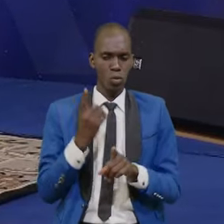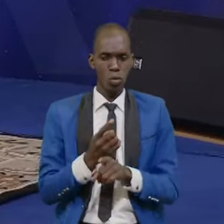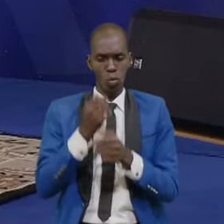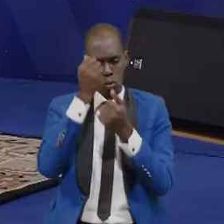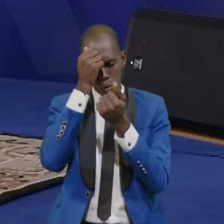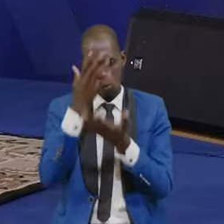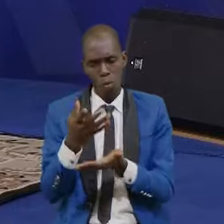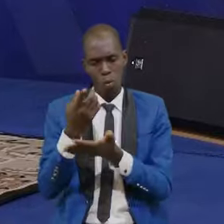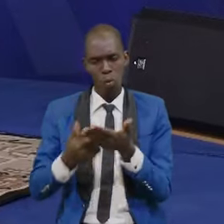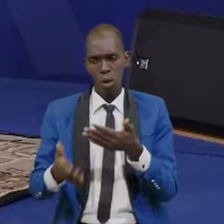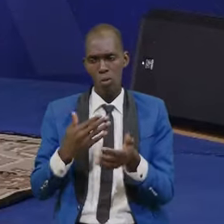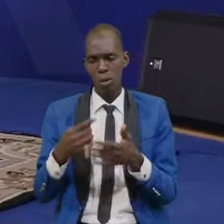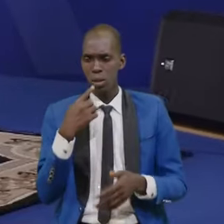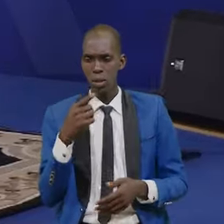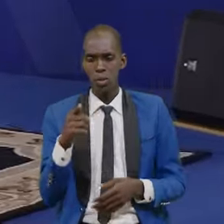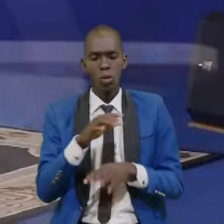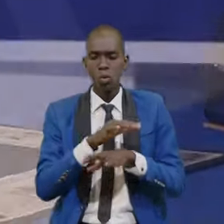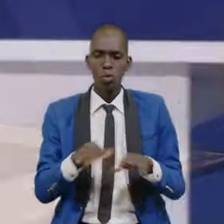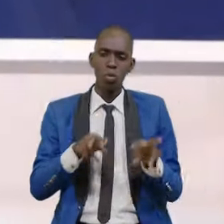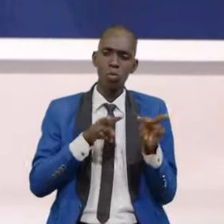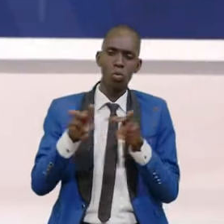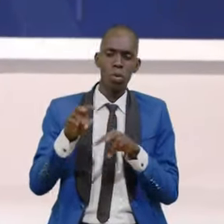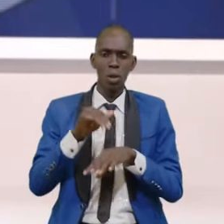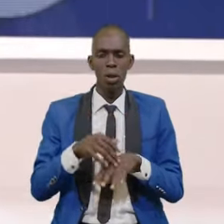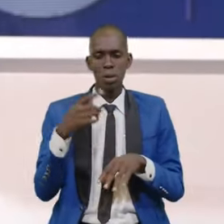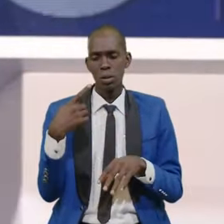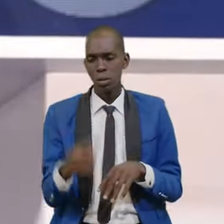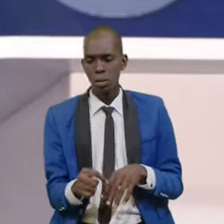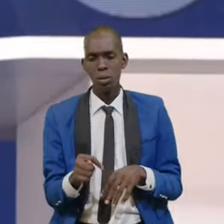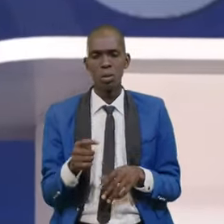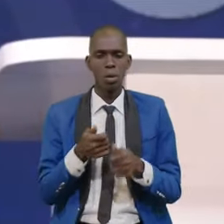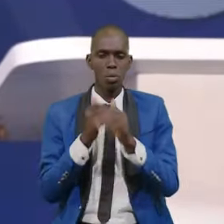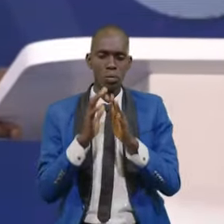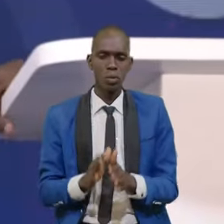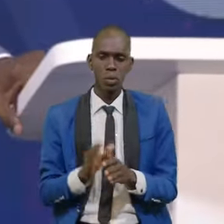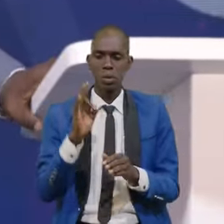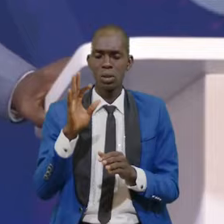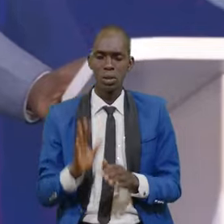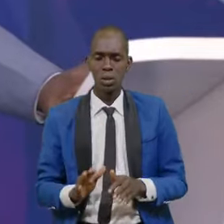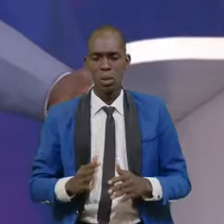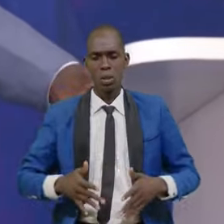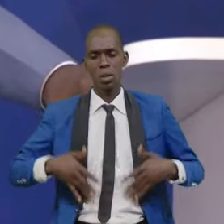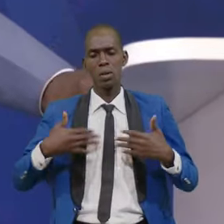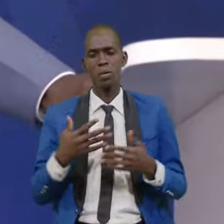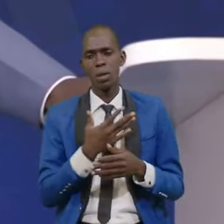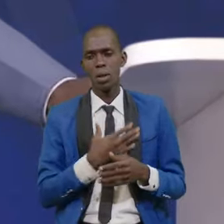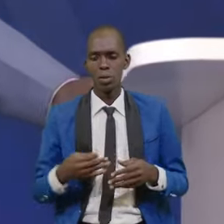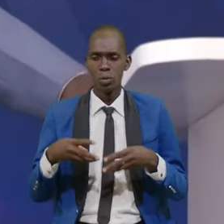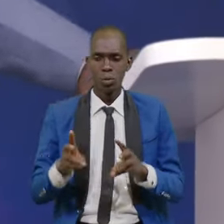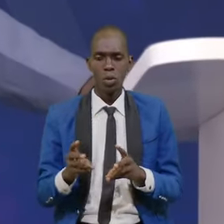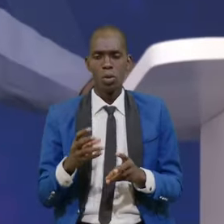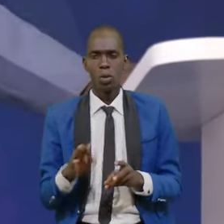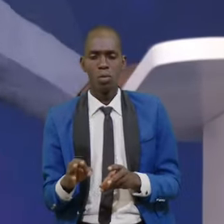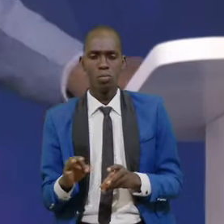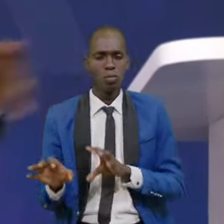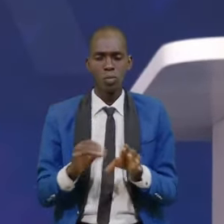behavior. Don't look at his dealing with money, my friend. How will somebody who is sinful get seen as